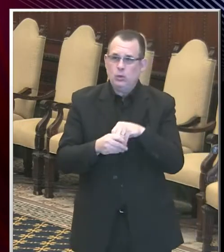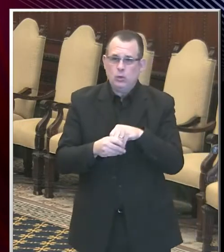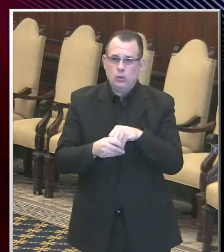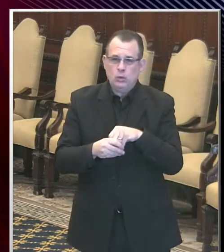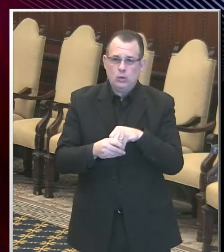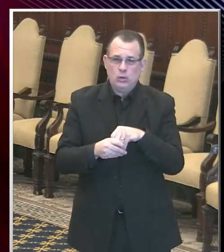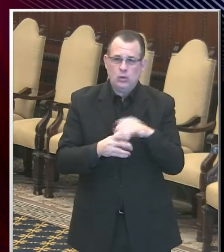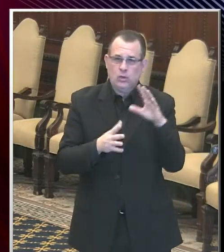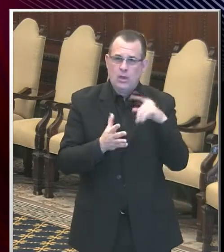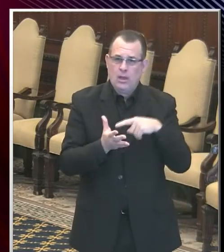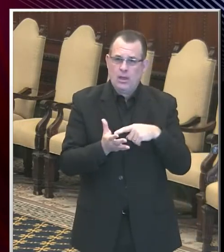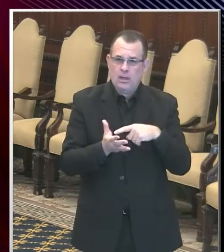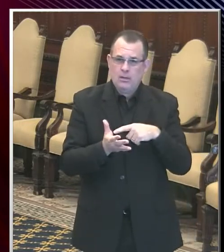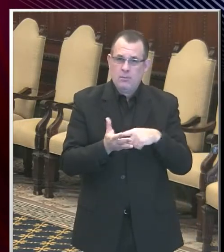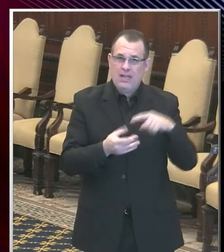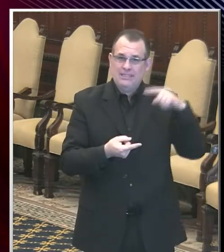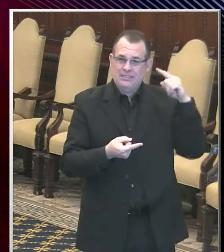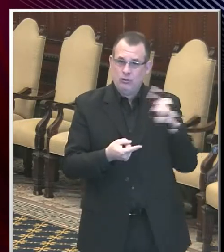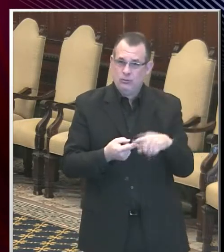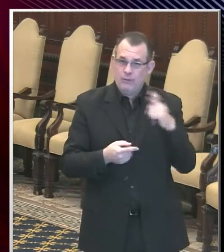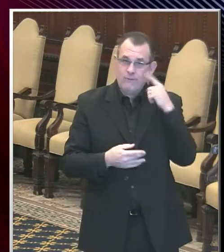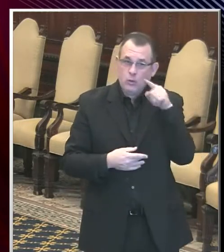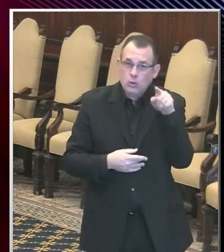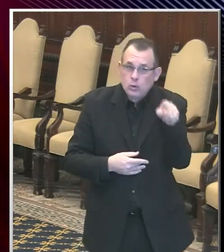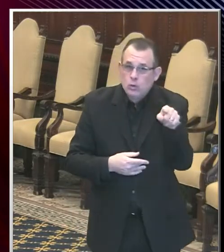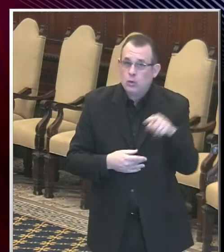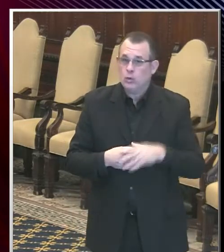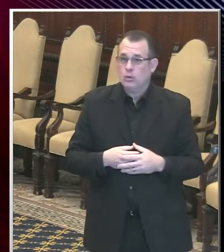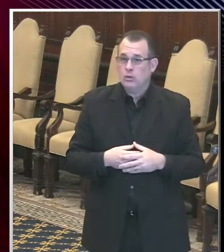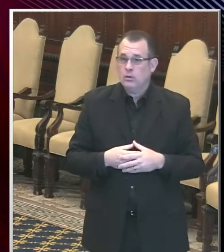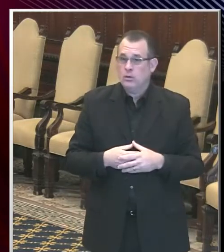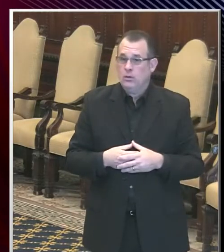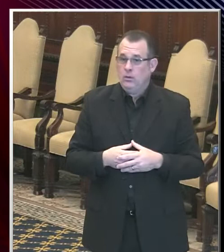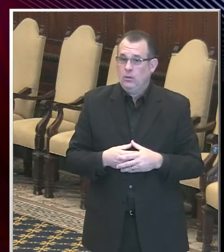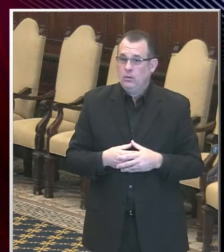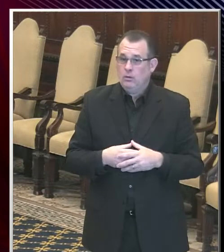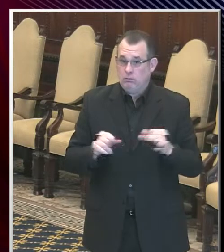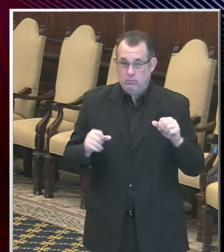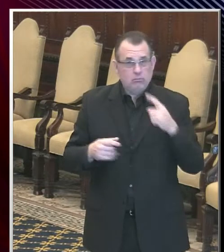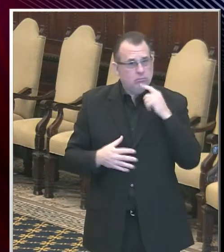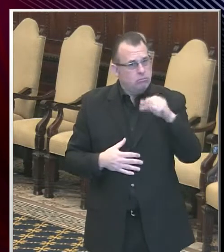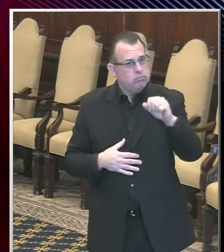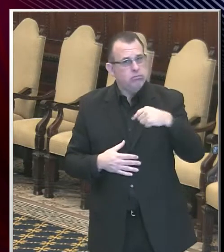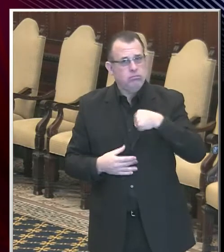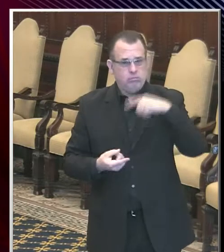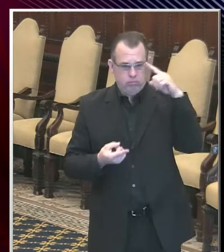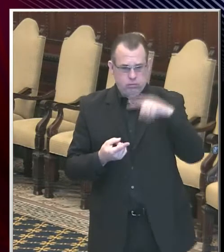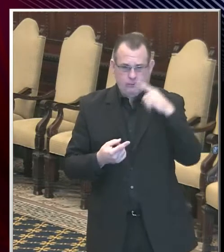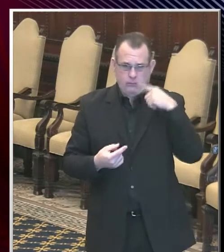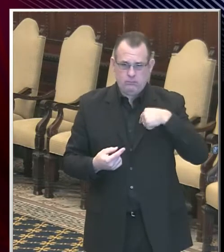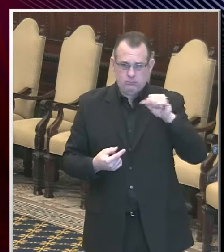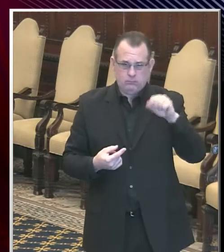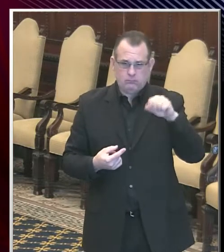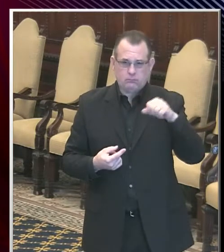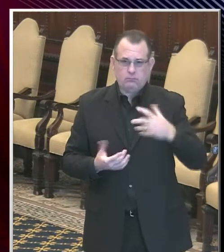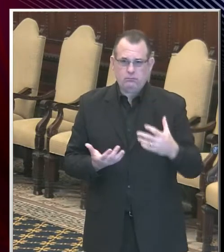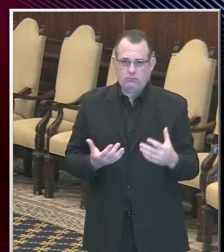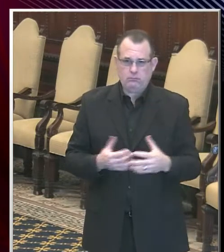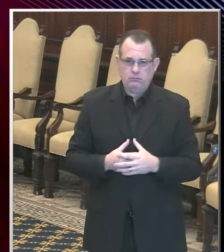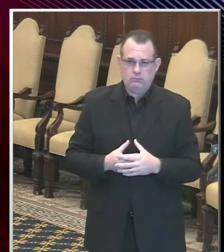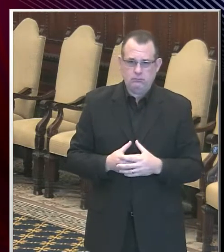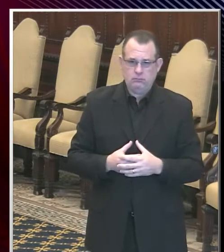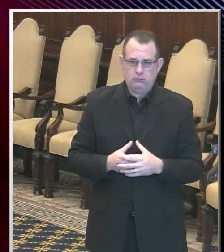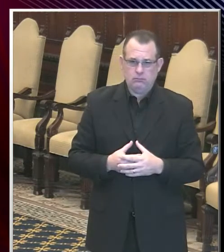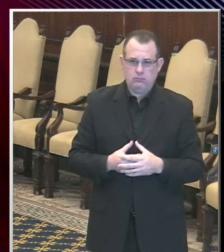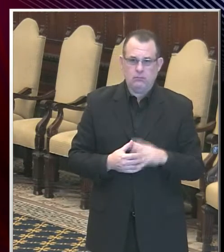pay decrease for you or your top staff? And what you're looking at in terms of reductions?